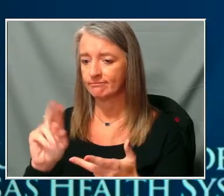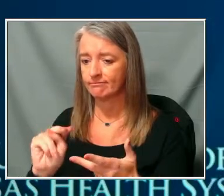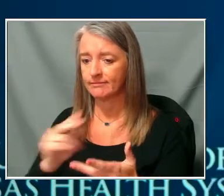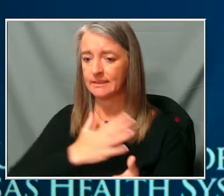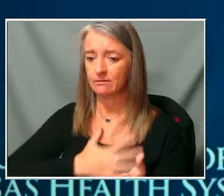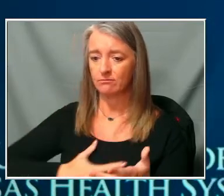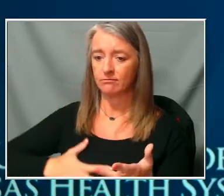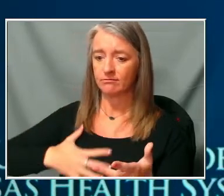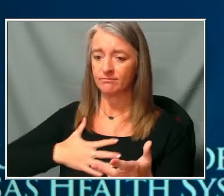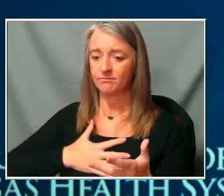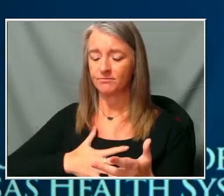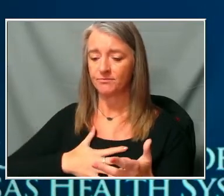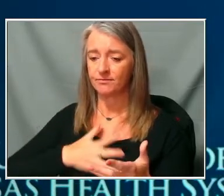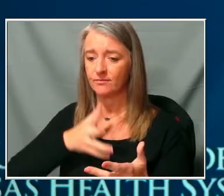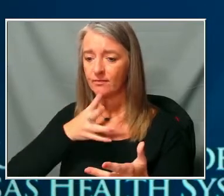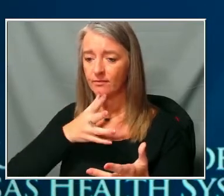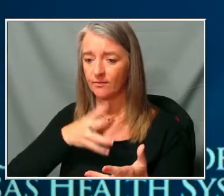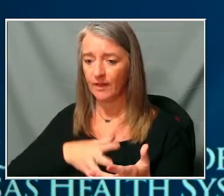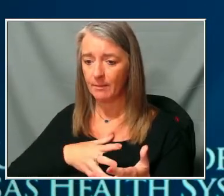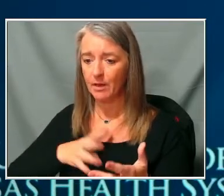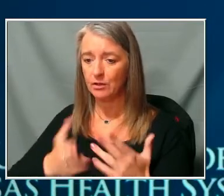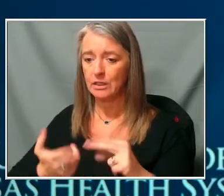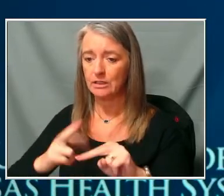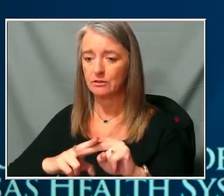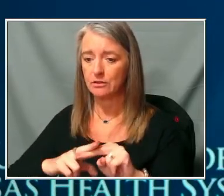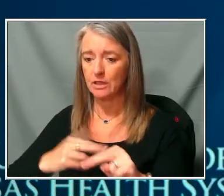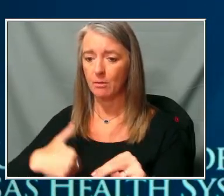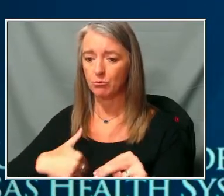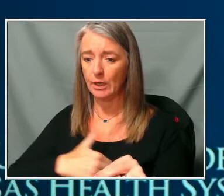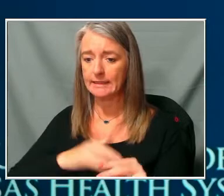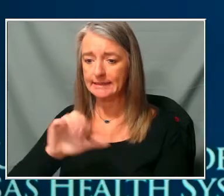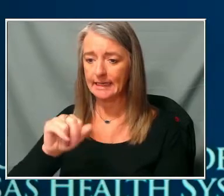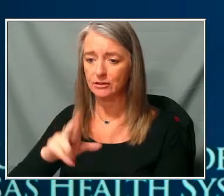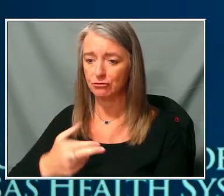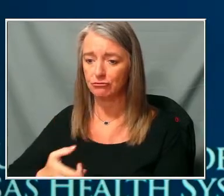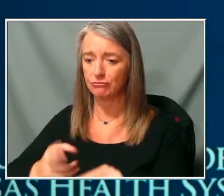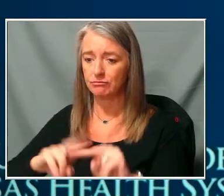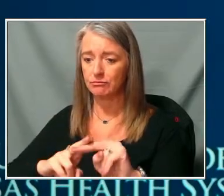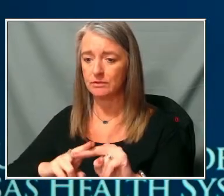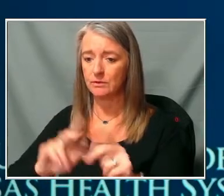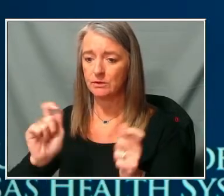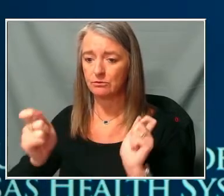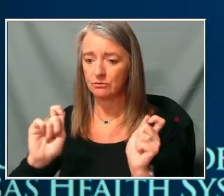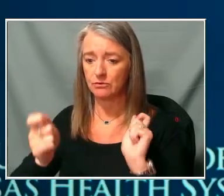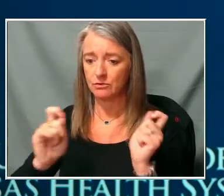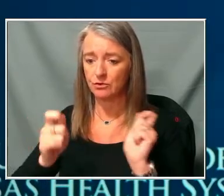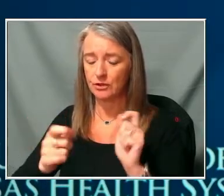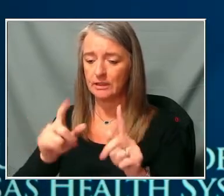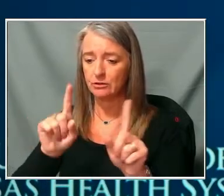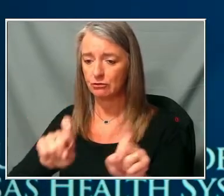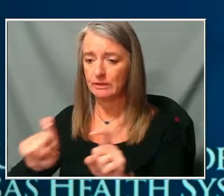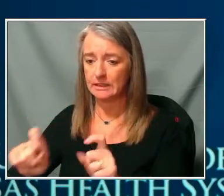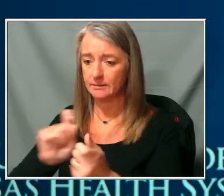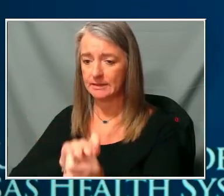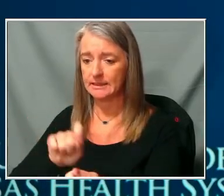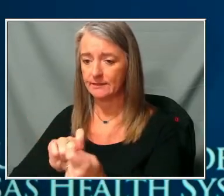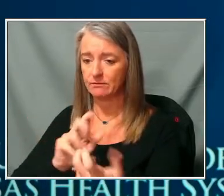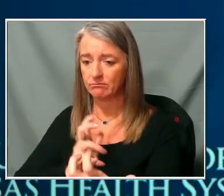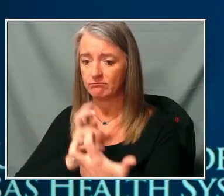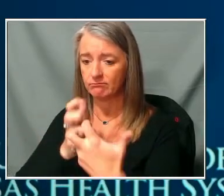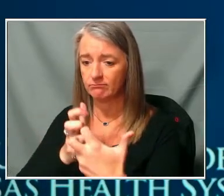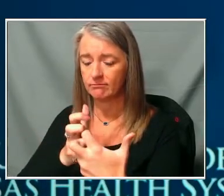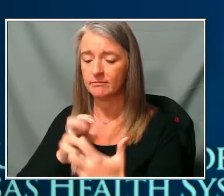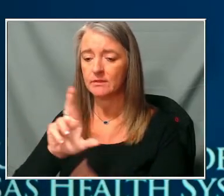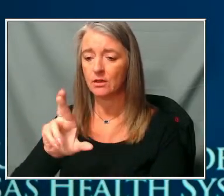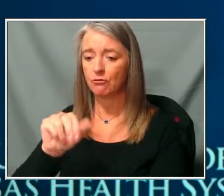and they're female, for example, they have an increased risk of breast cancer, and so we adjust their screening specific to that. If they had radiation to the